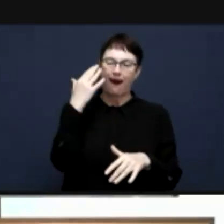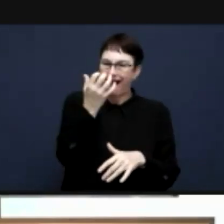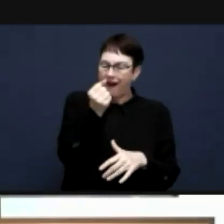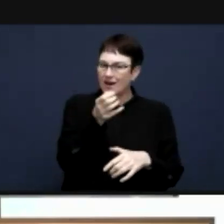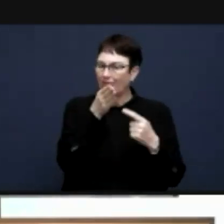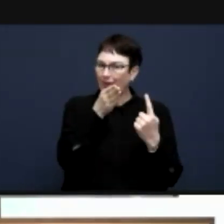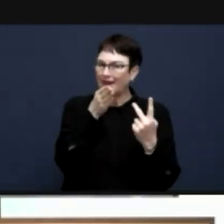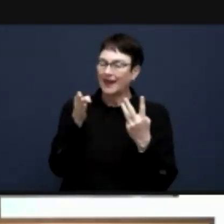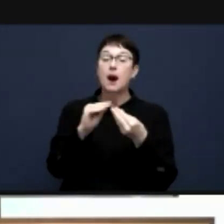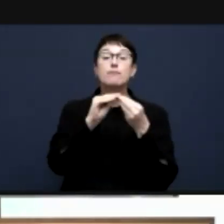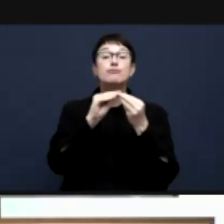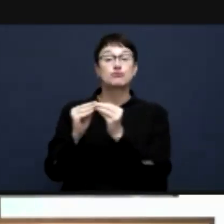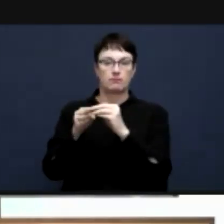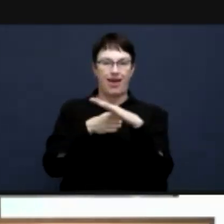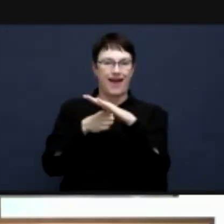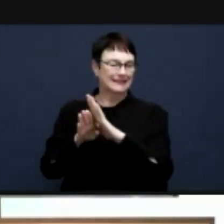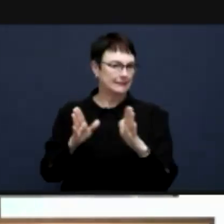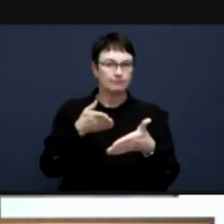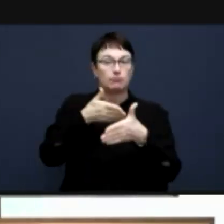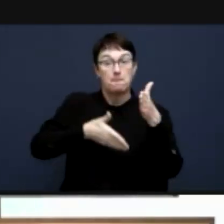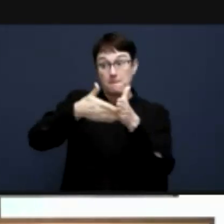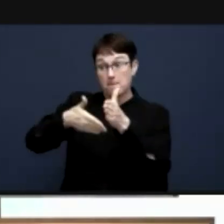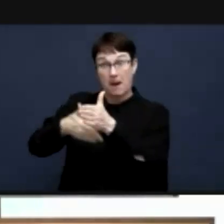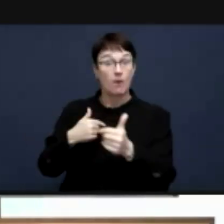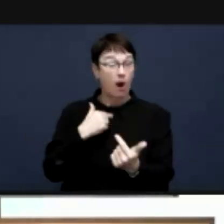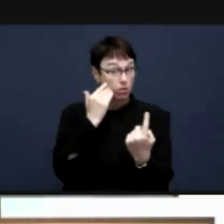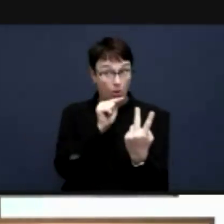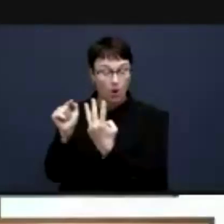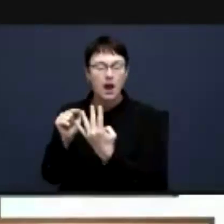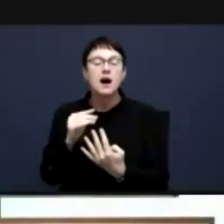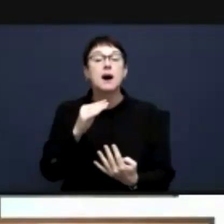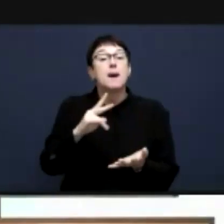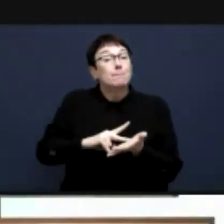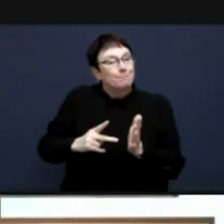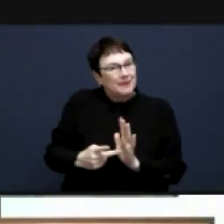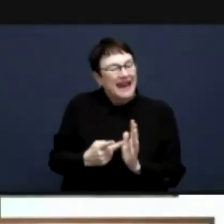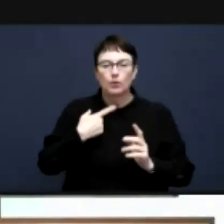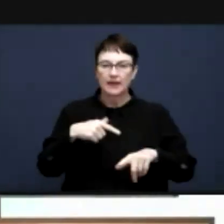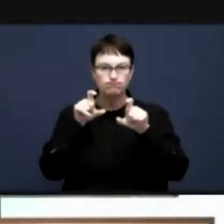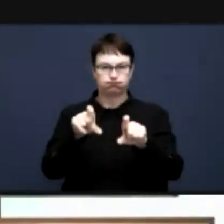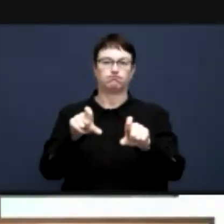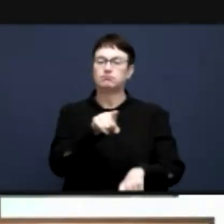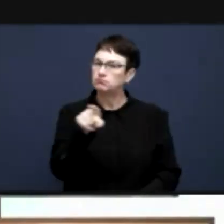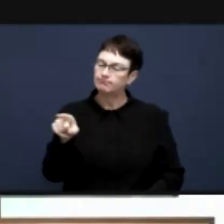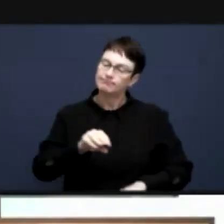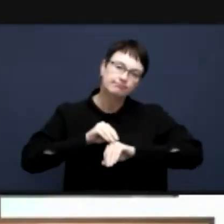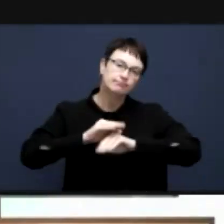release, with the exception of urgent security releases where security will prime above